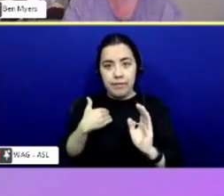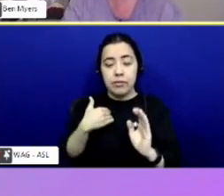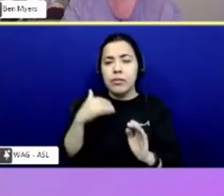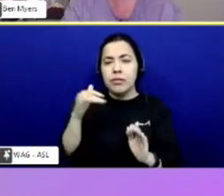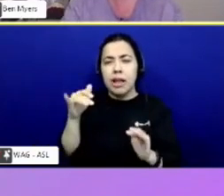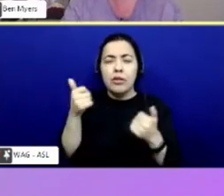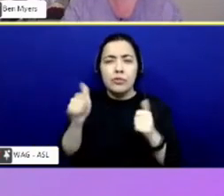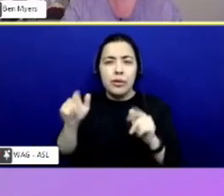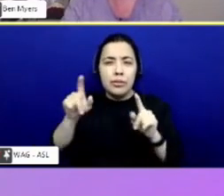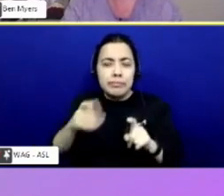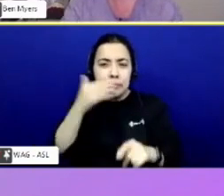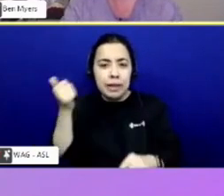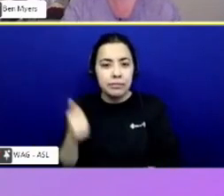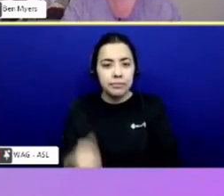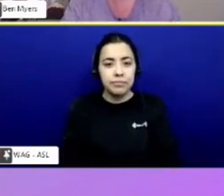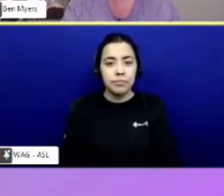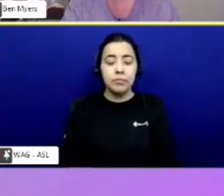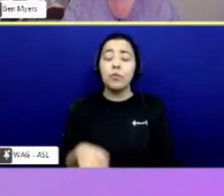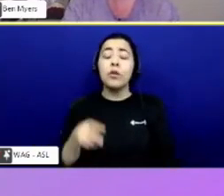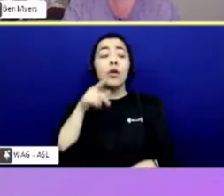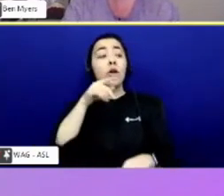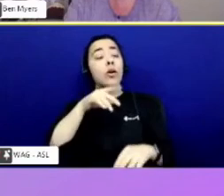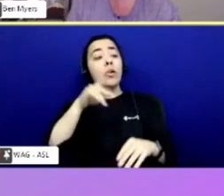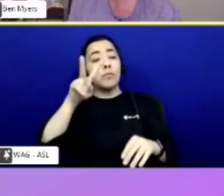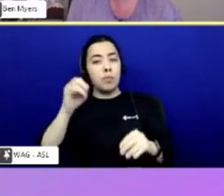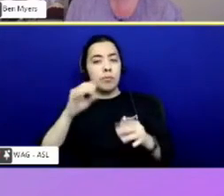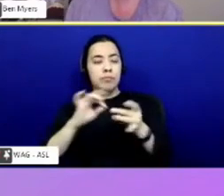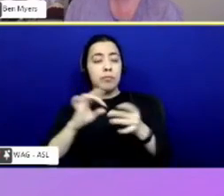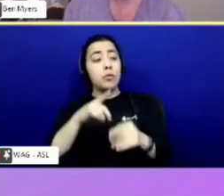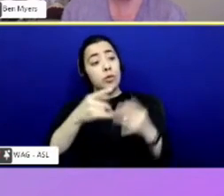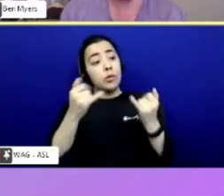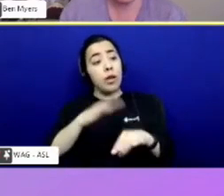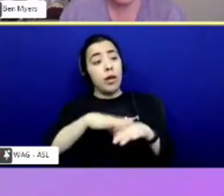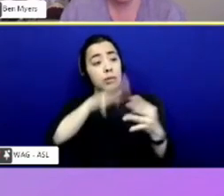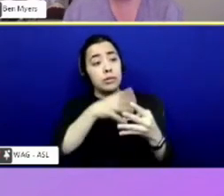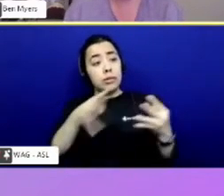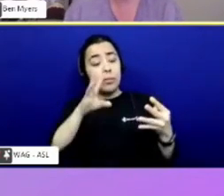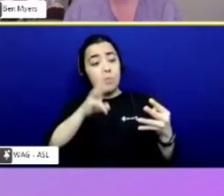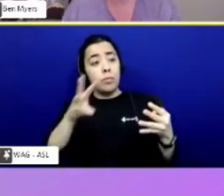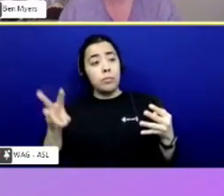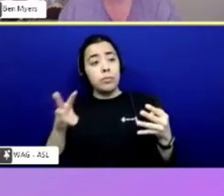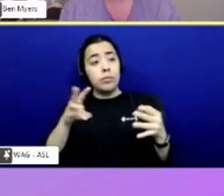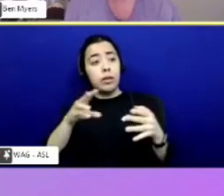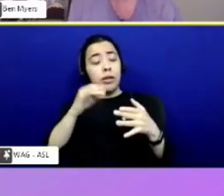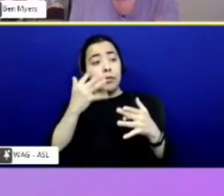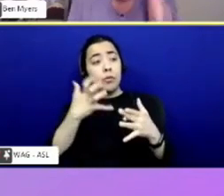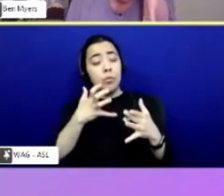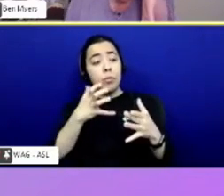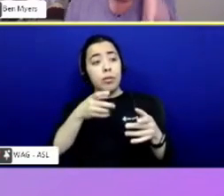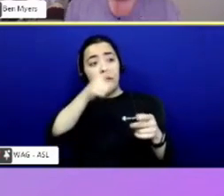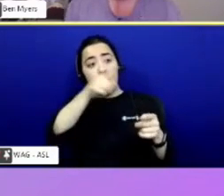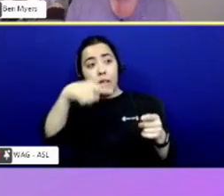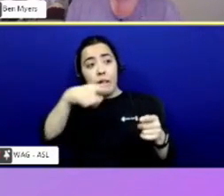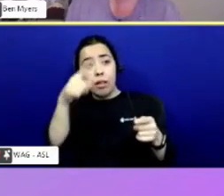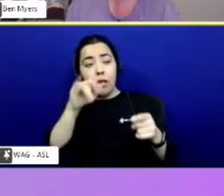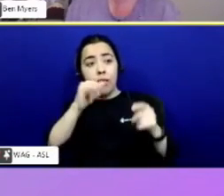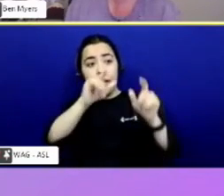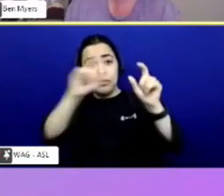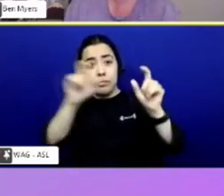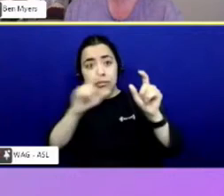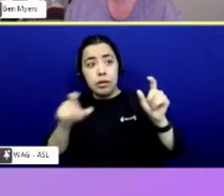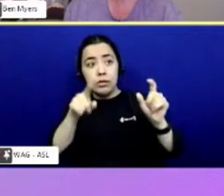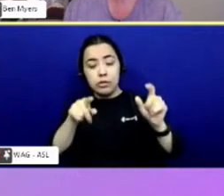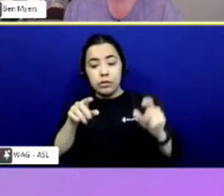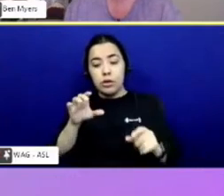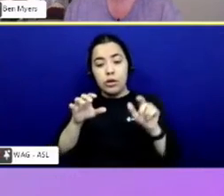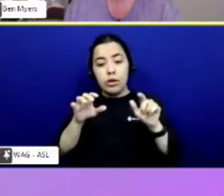difference. You are currently on a table inside of web content. To navigate the cells within this table, press Control Option and then up arrow, down arrow,